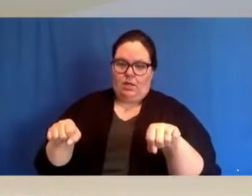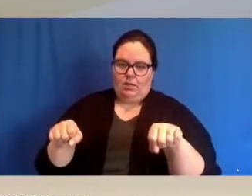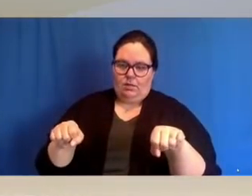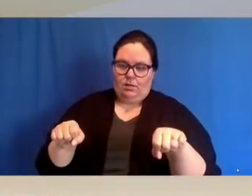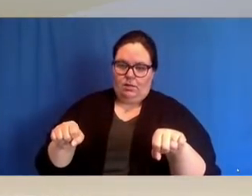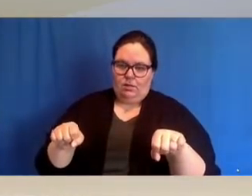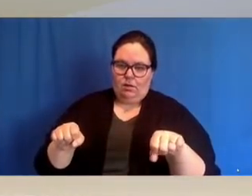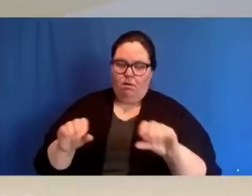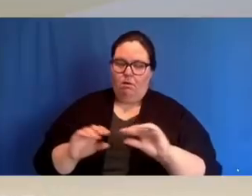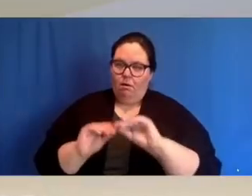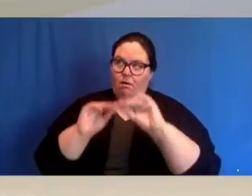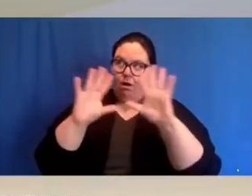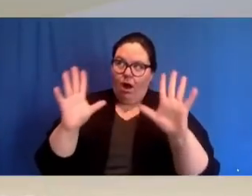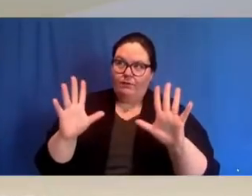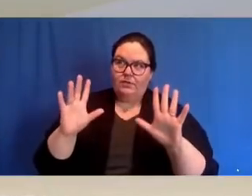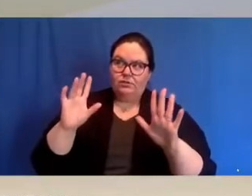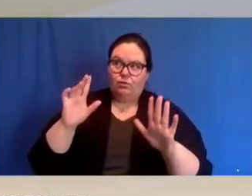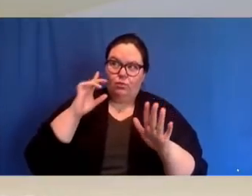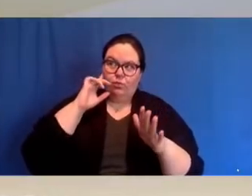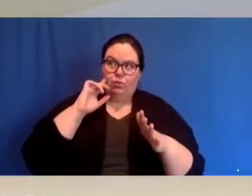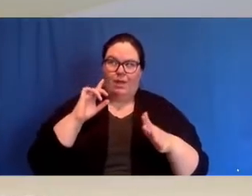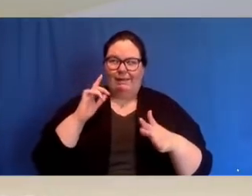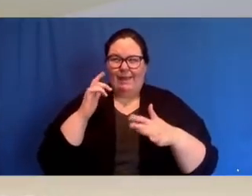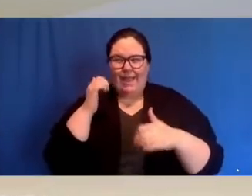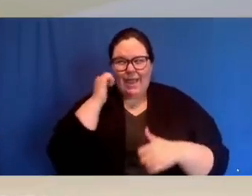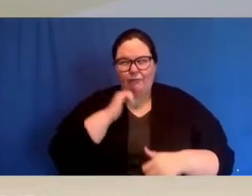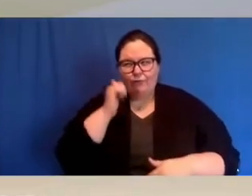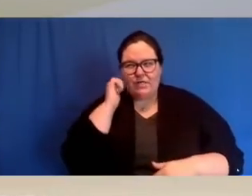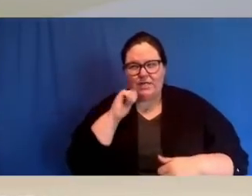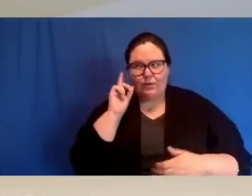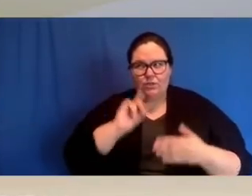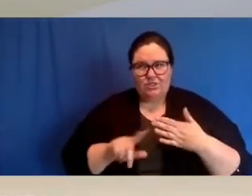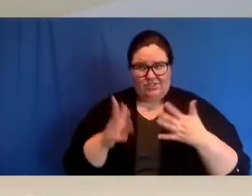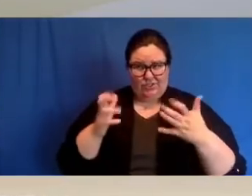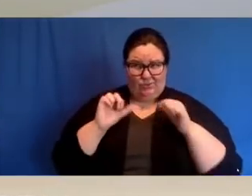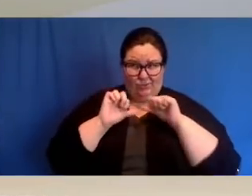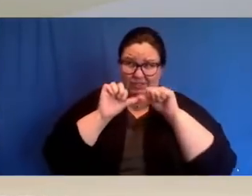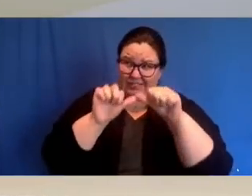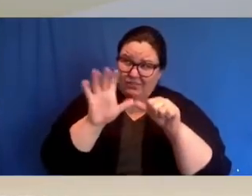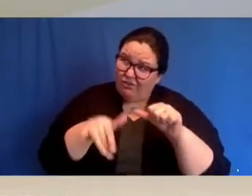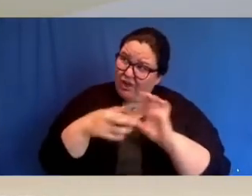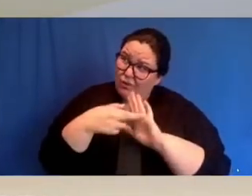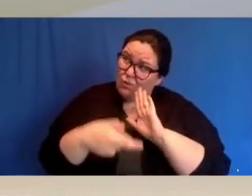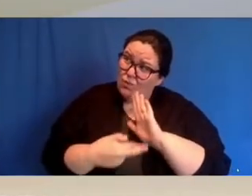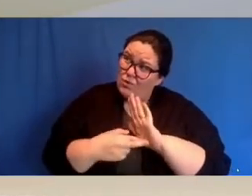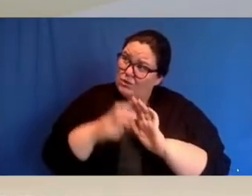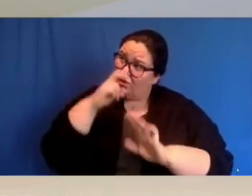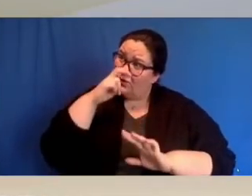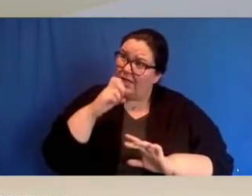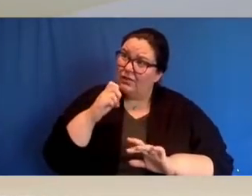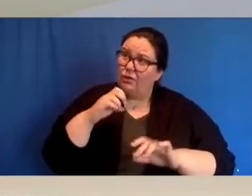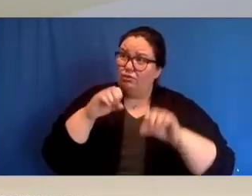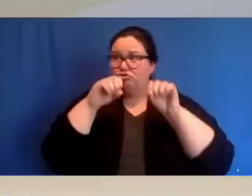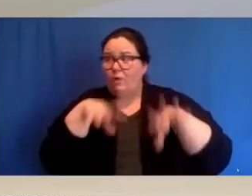we obviously revisit these things each and every day. We don't want to be in this situation any longer than we have